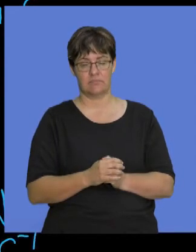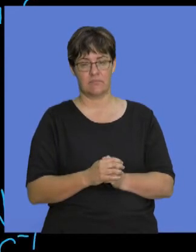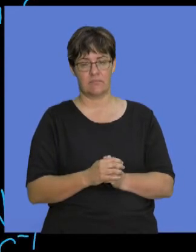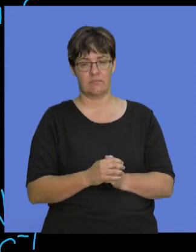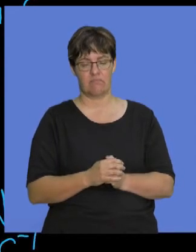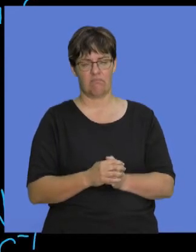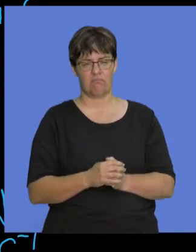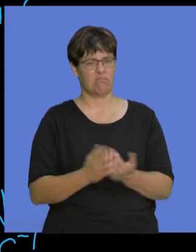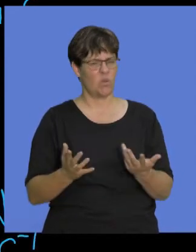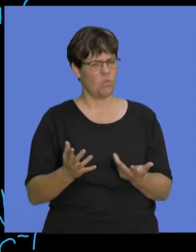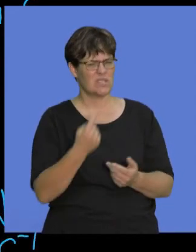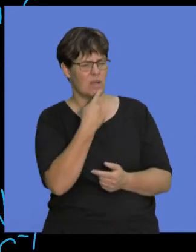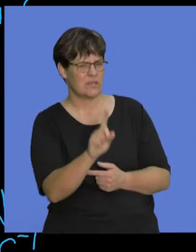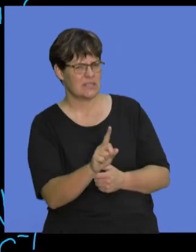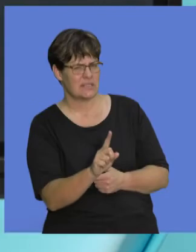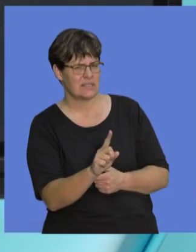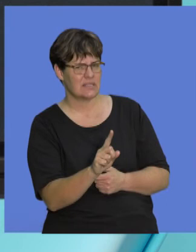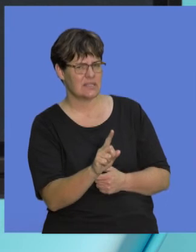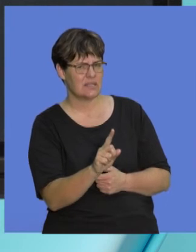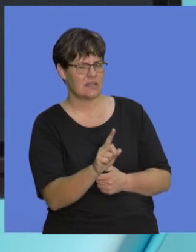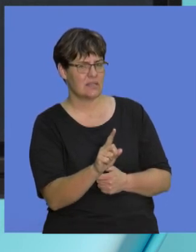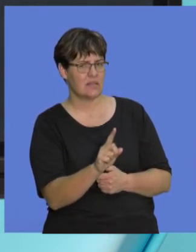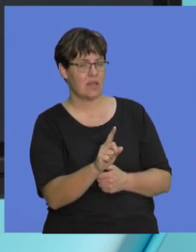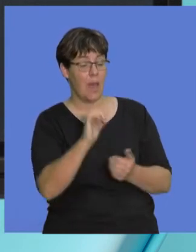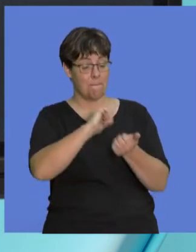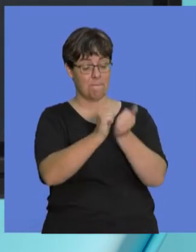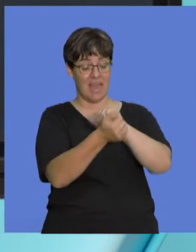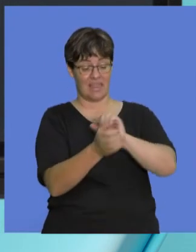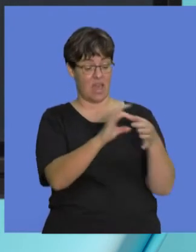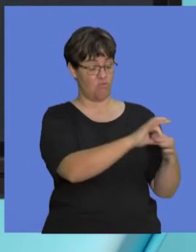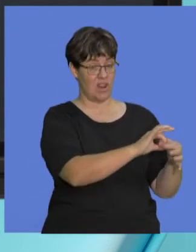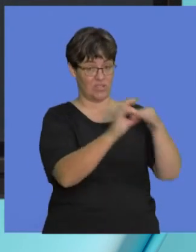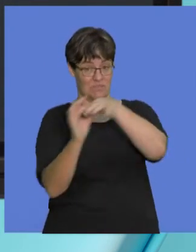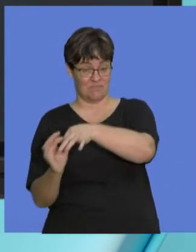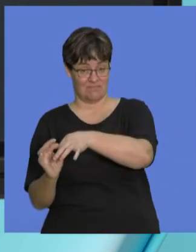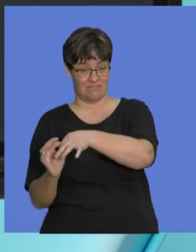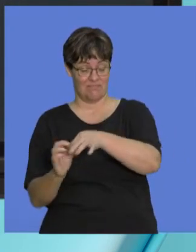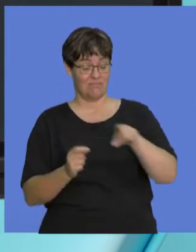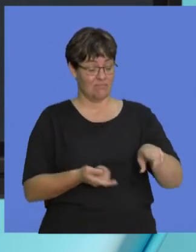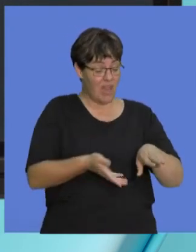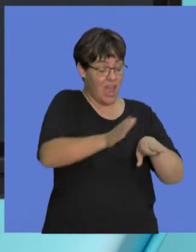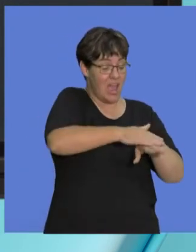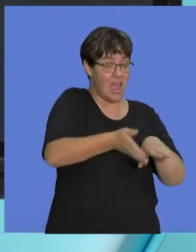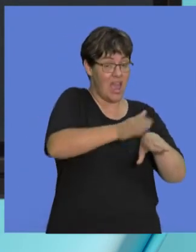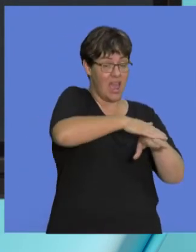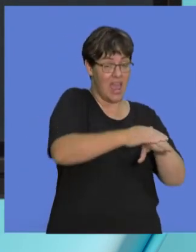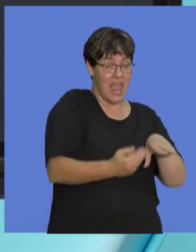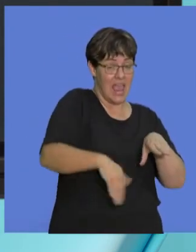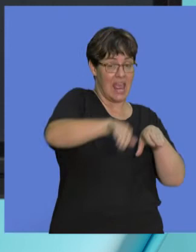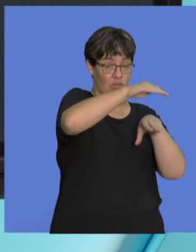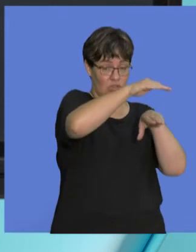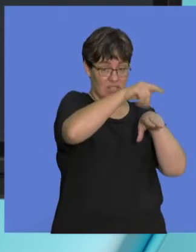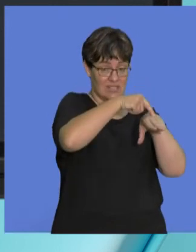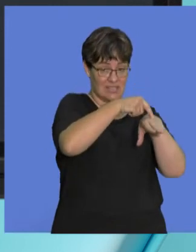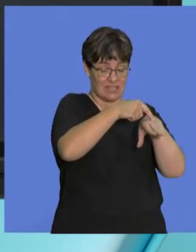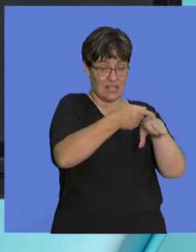right? So what are we on about here? We are saying that the mathematical relationship that exists is that once you increase